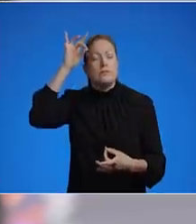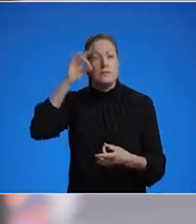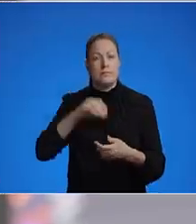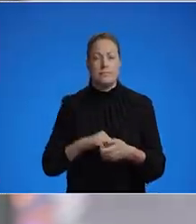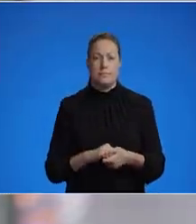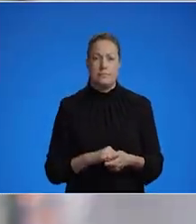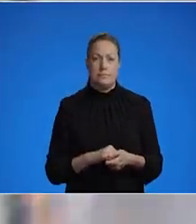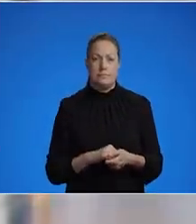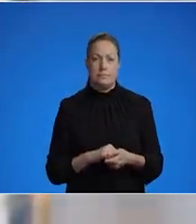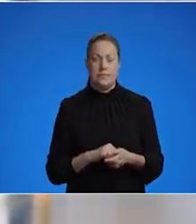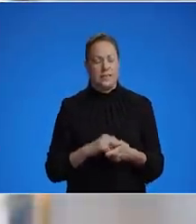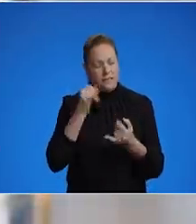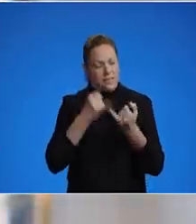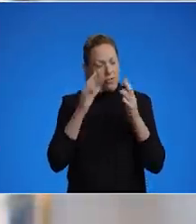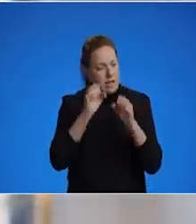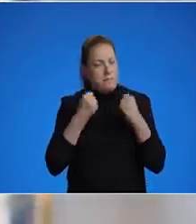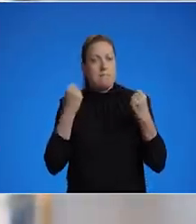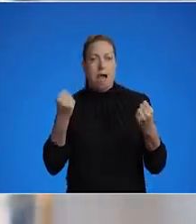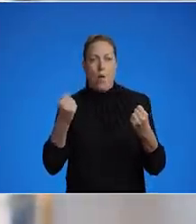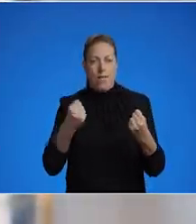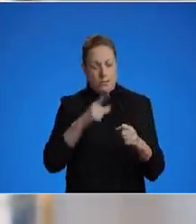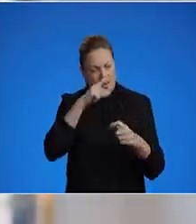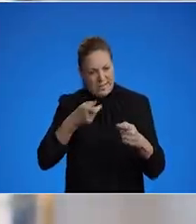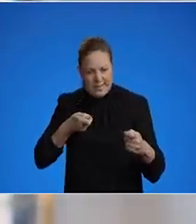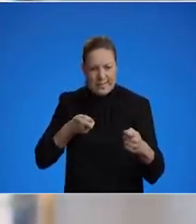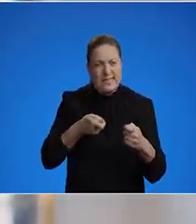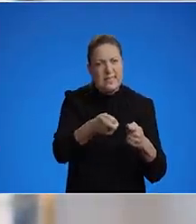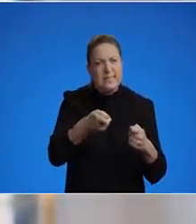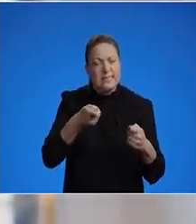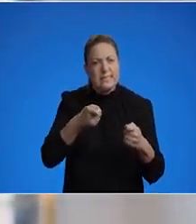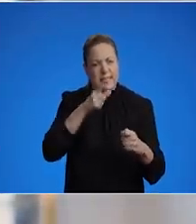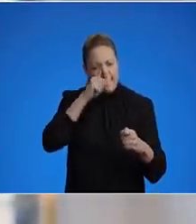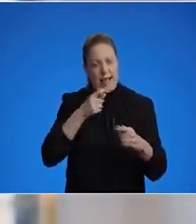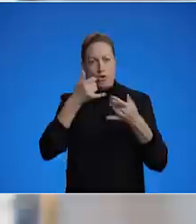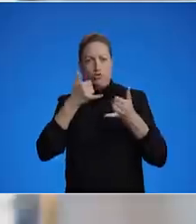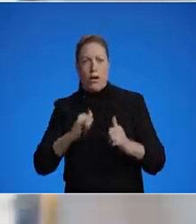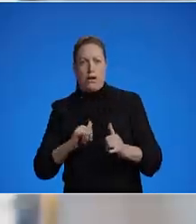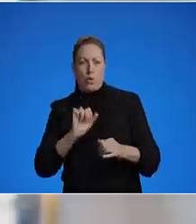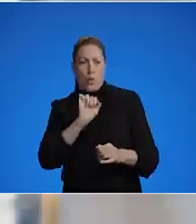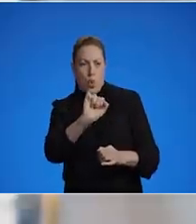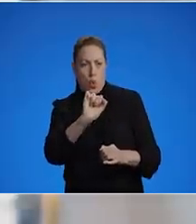It can judge secret emotions and thoughts.